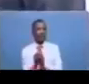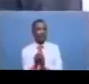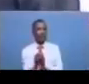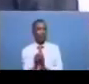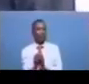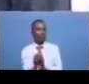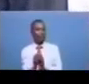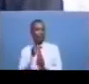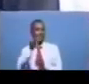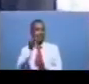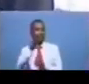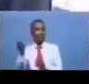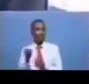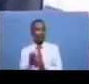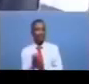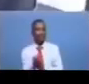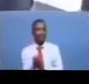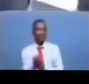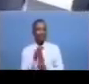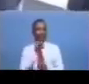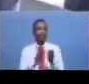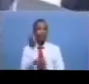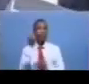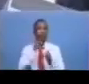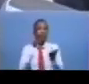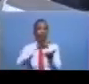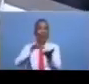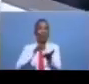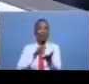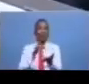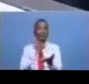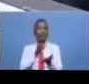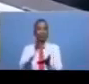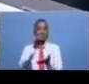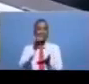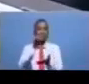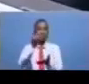13,434,574, you don't get 51.595 as we gave him. You rather get